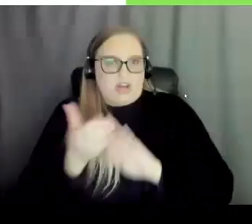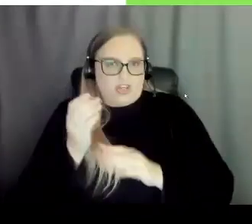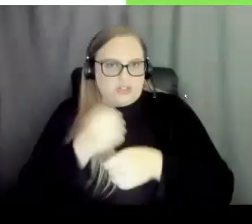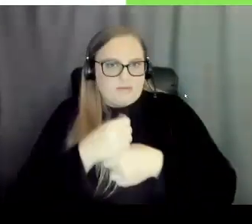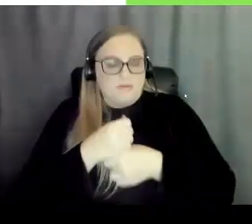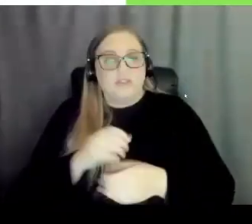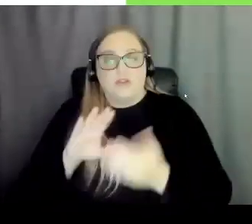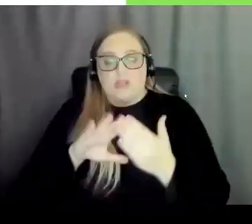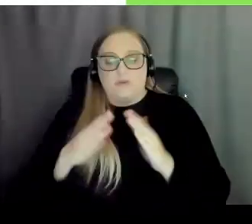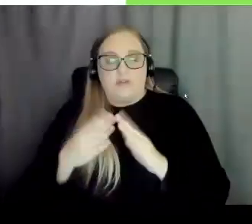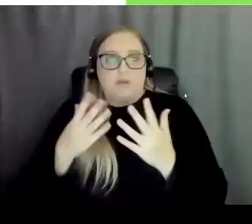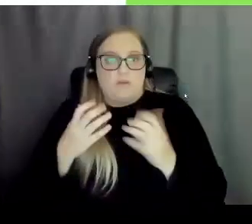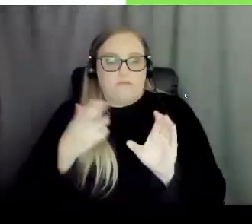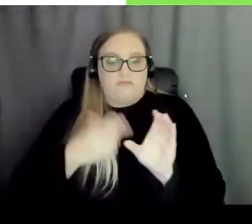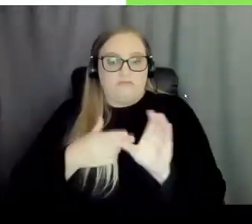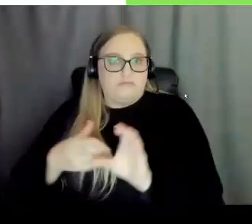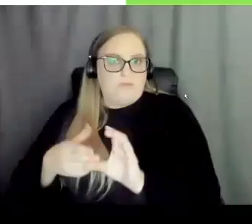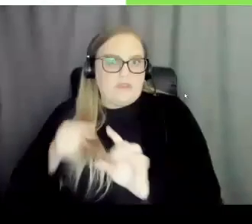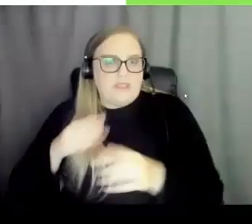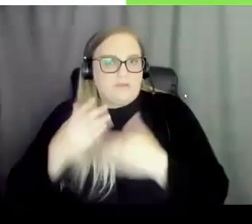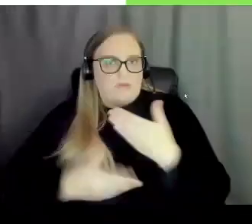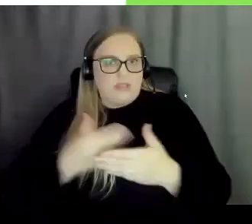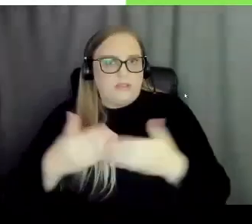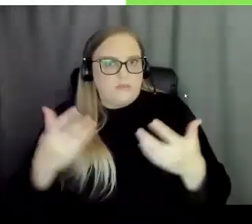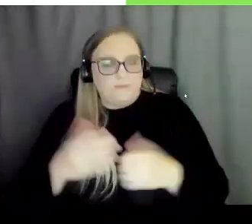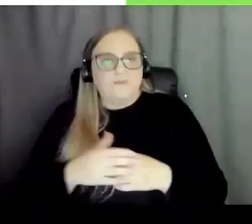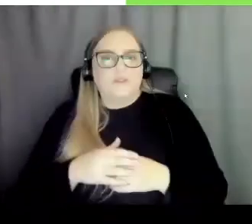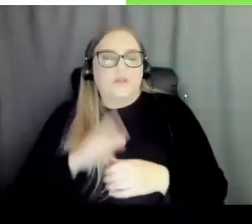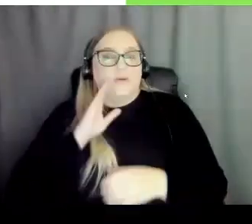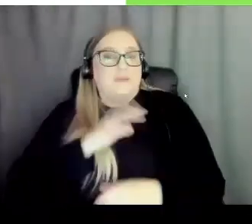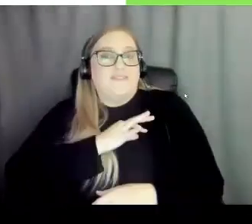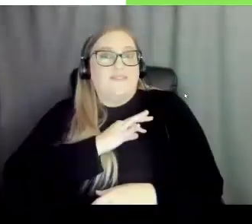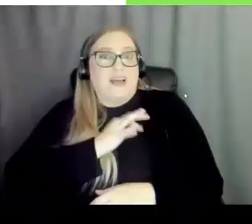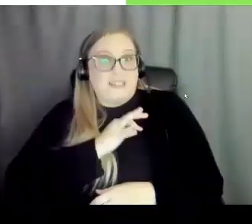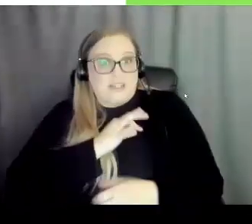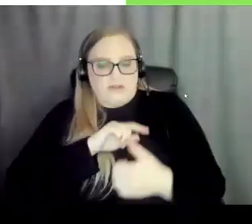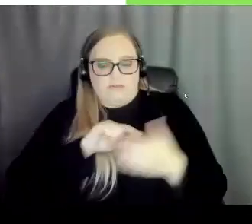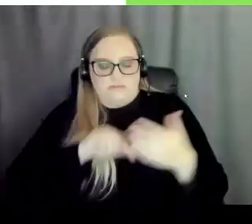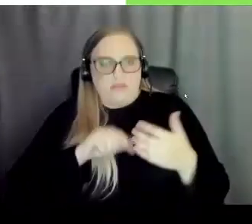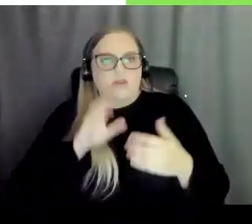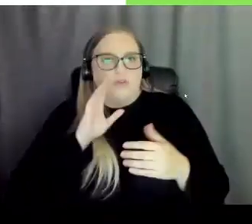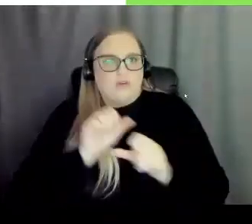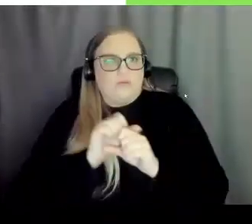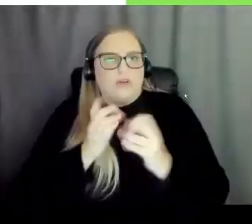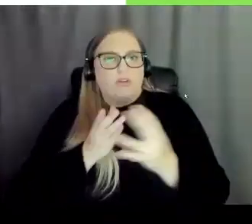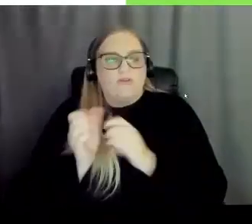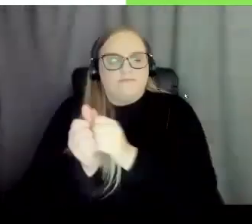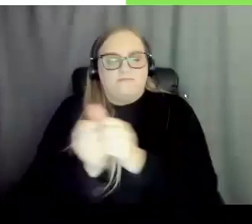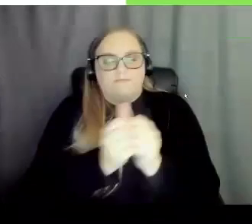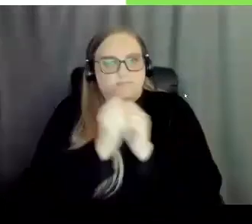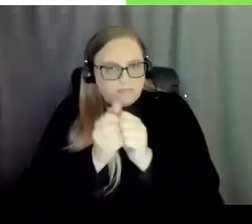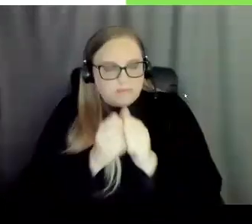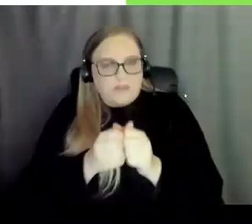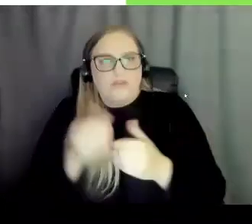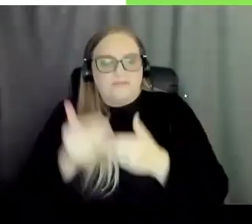to participate in this consent-based siting process will be voluntary, and we'll work through collaboratively through a series of stages and